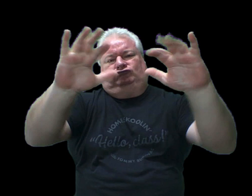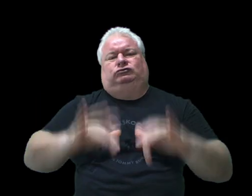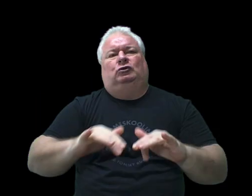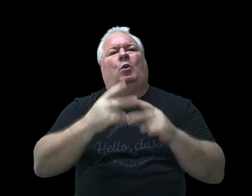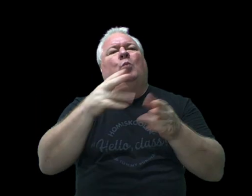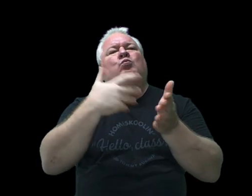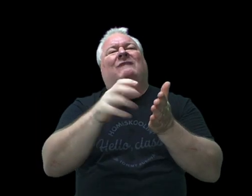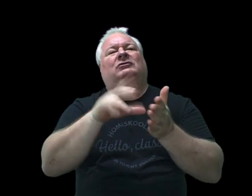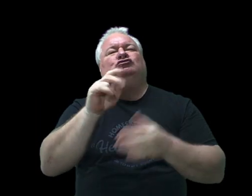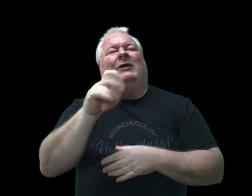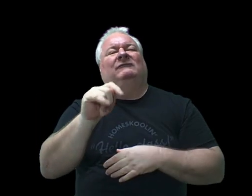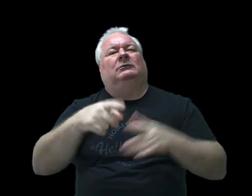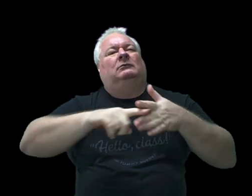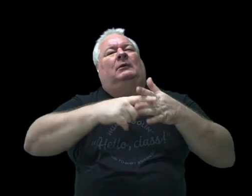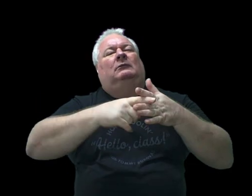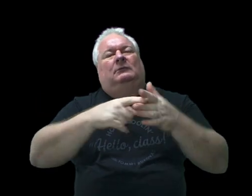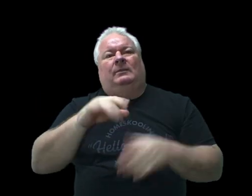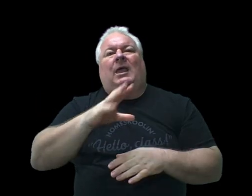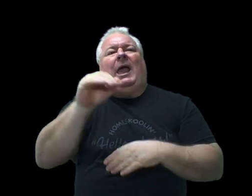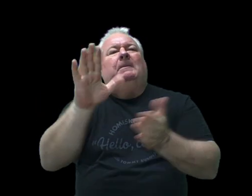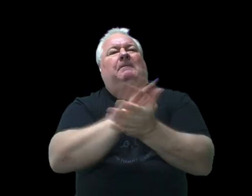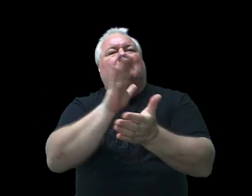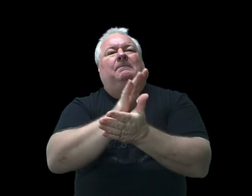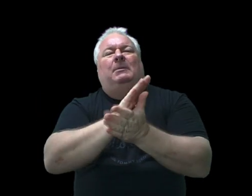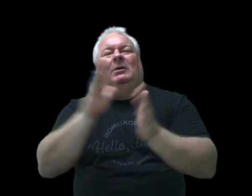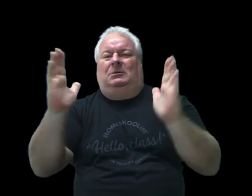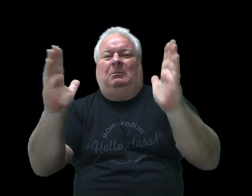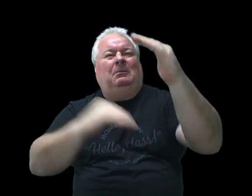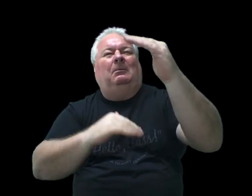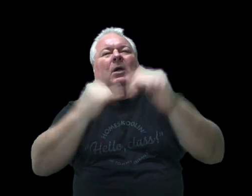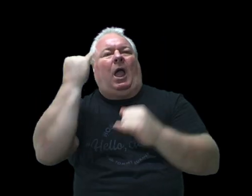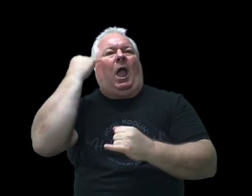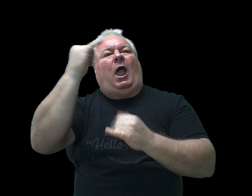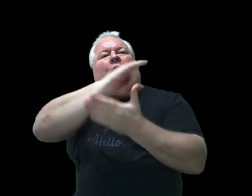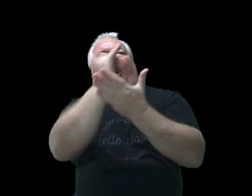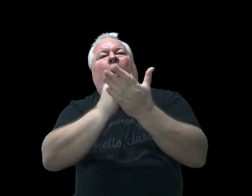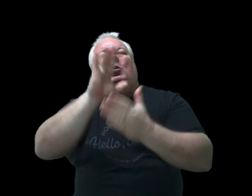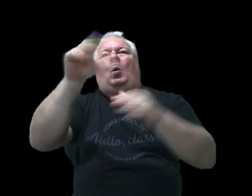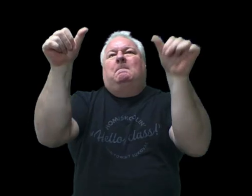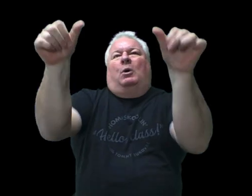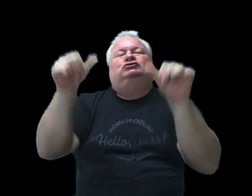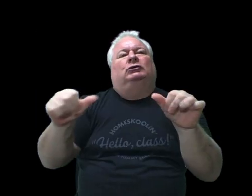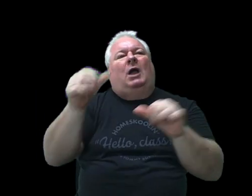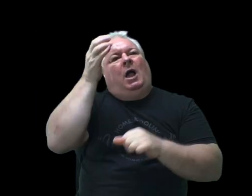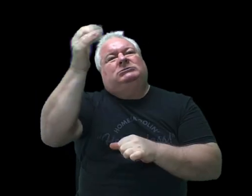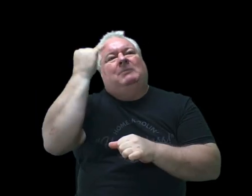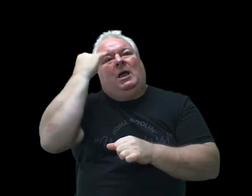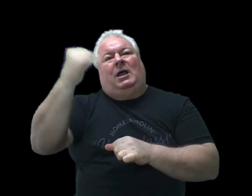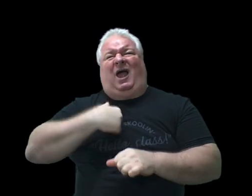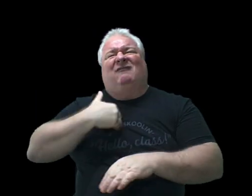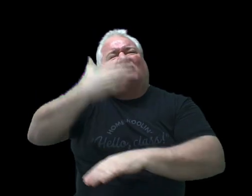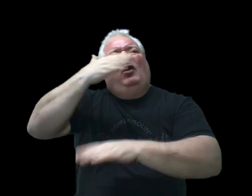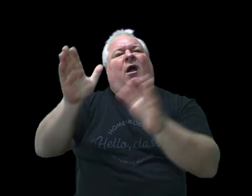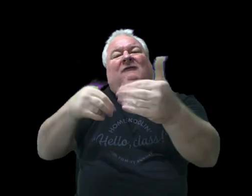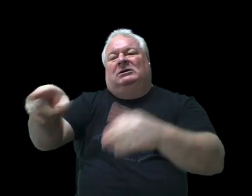just a small regular size paper with your poster proposal. I have a basket out in front